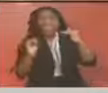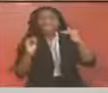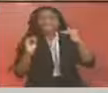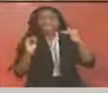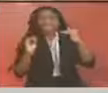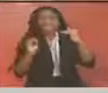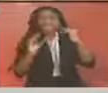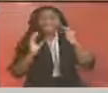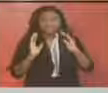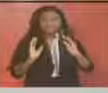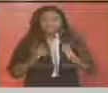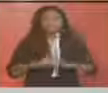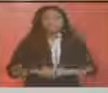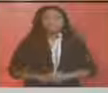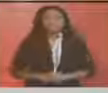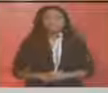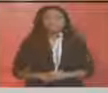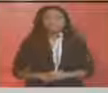current science.